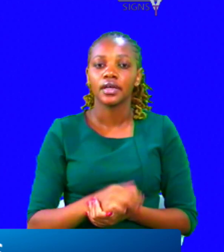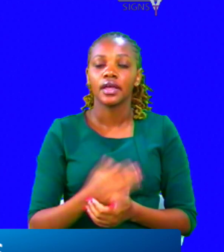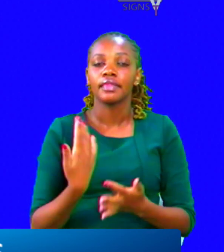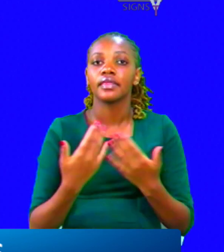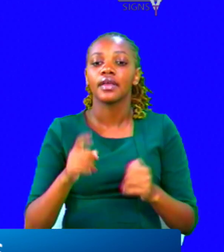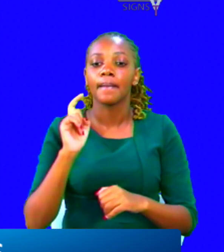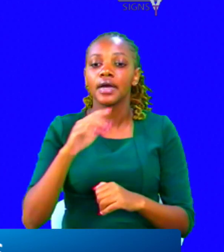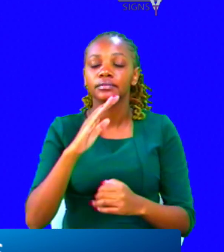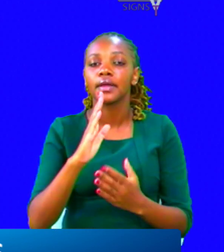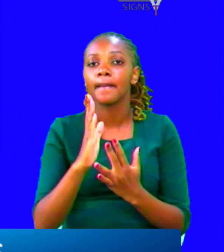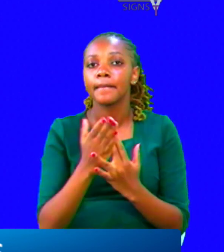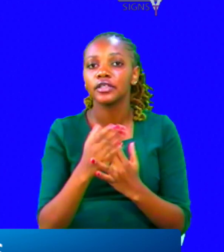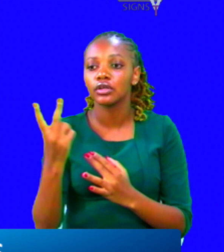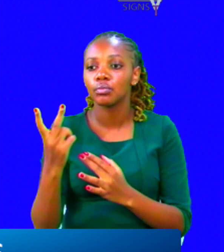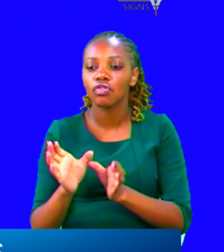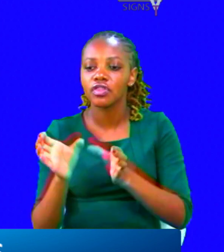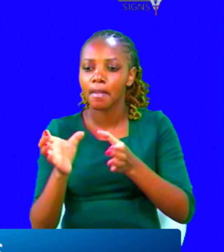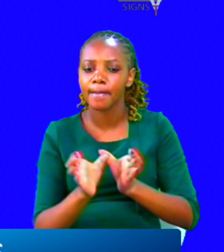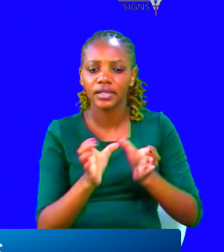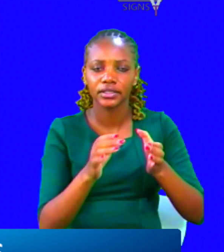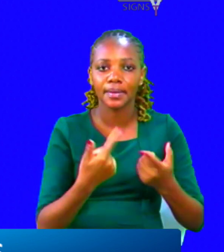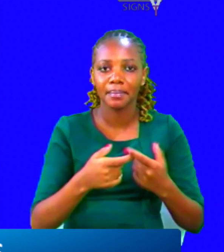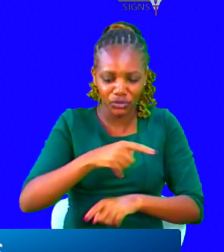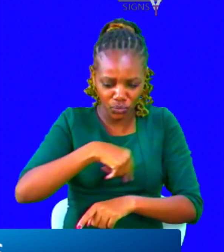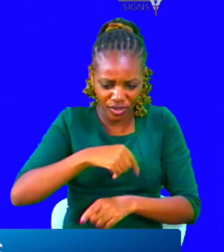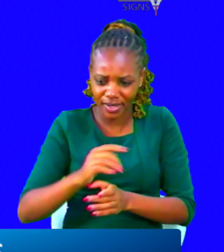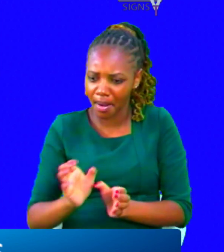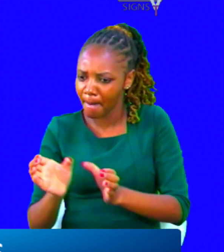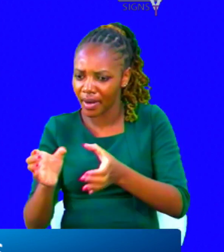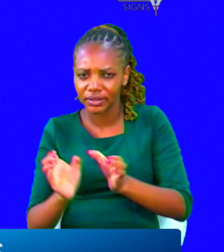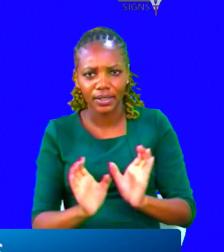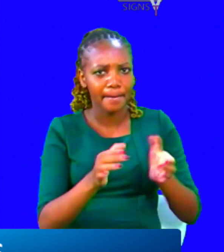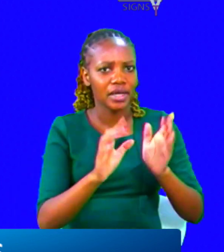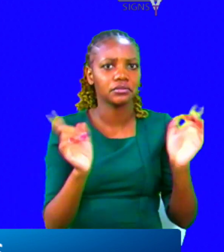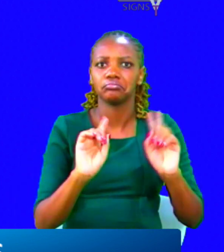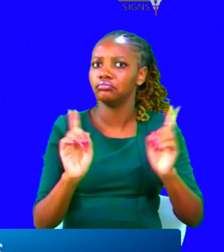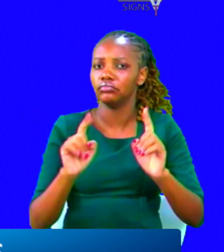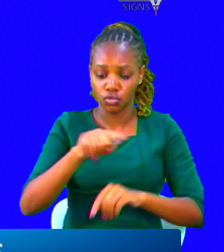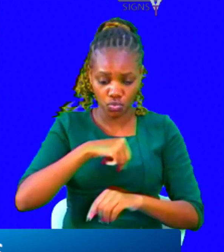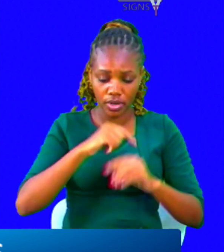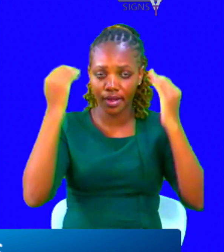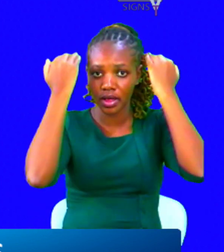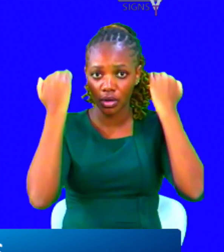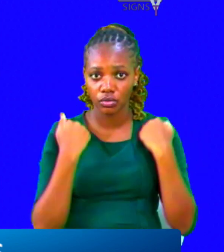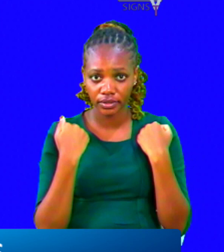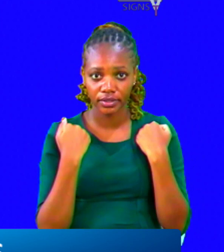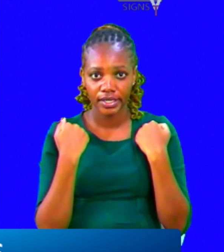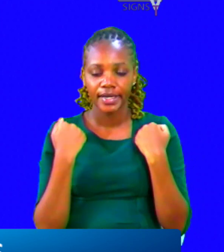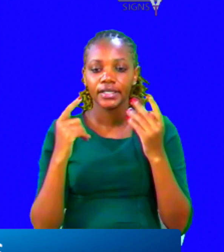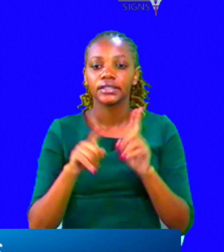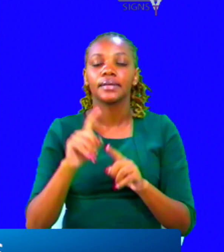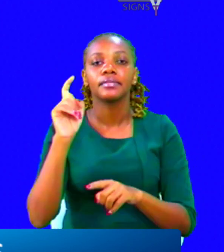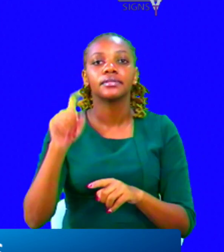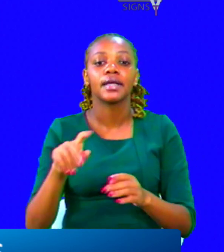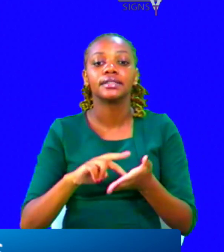that it must be between the same parties. We were not parties to the Court of Appeal proceedings.